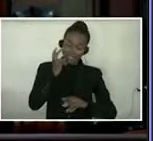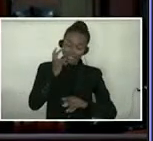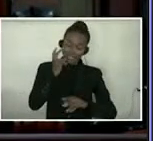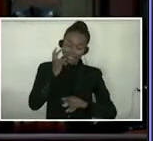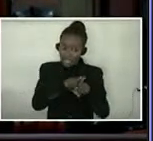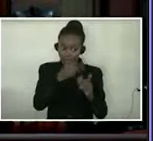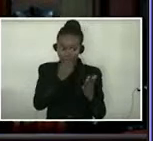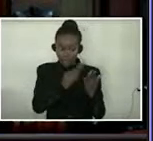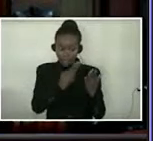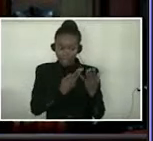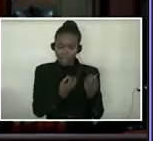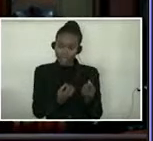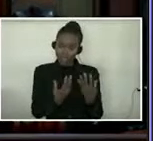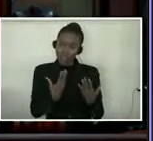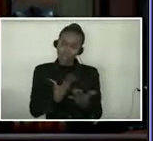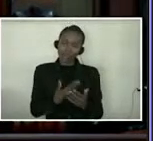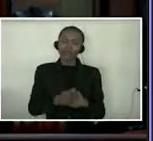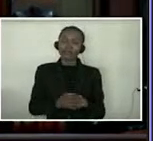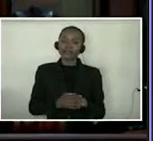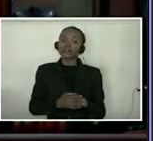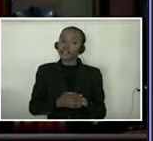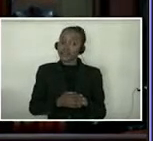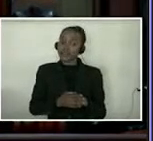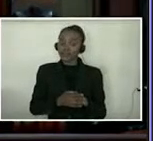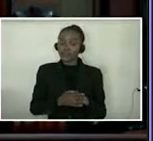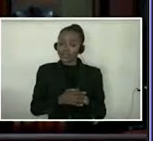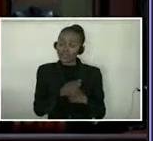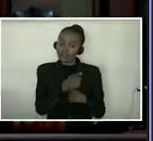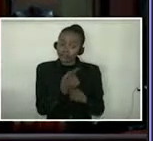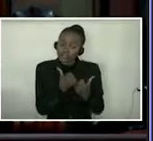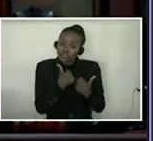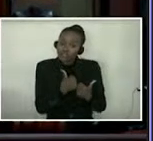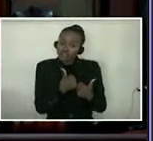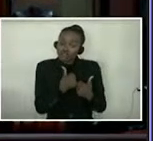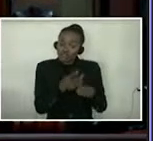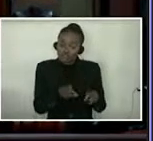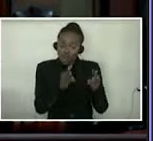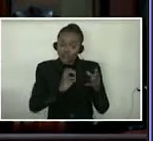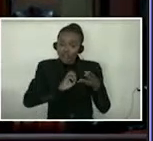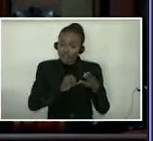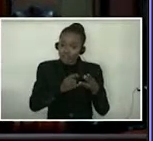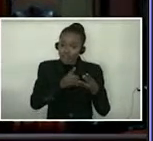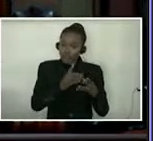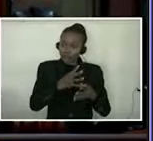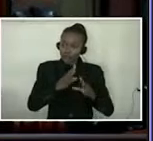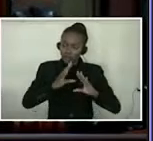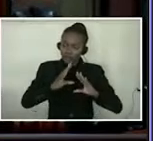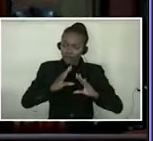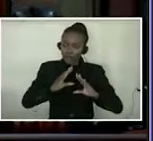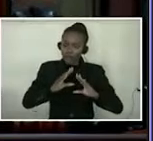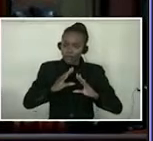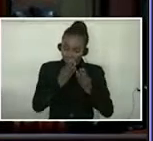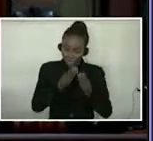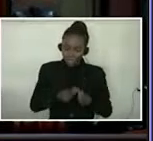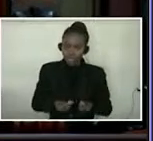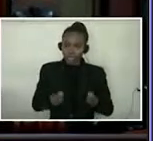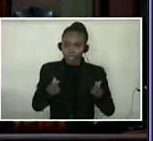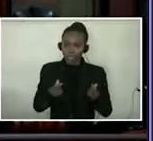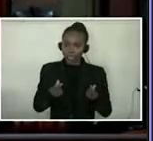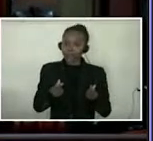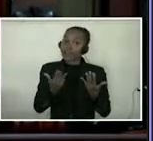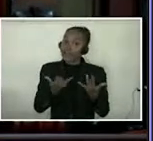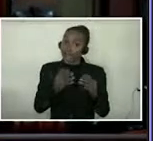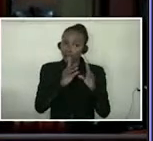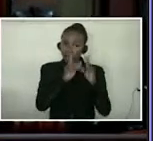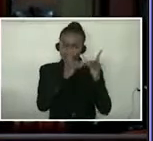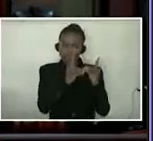it is a really symbol of resilience during recovery surpassing even now we give this department an instruction of